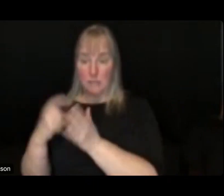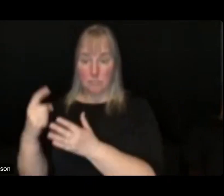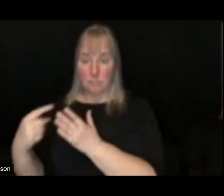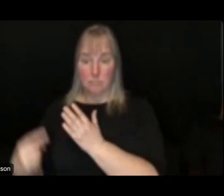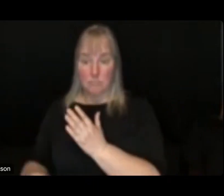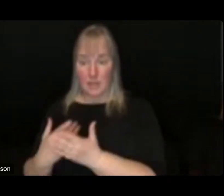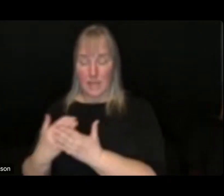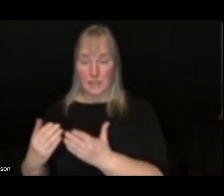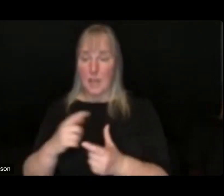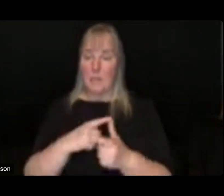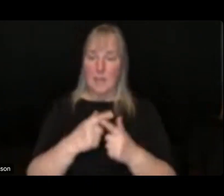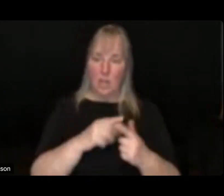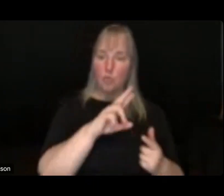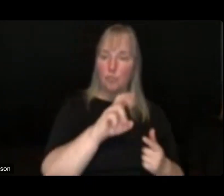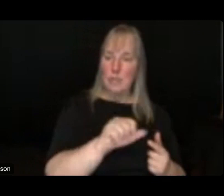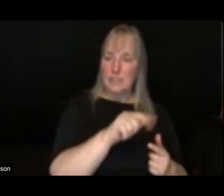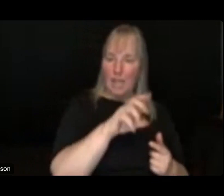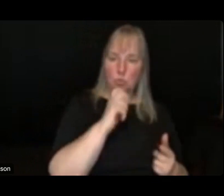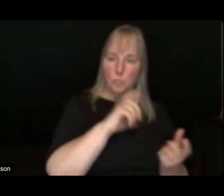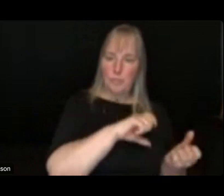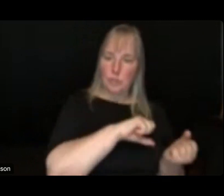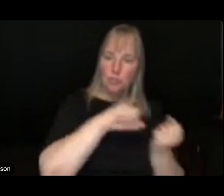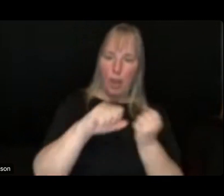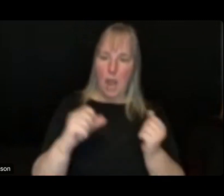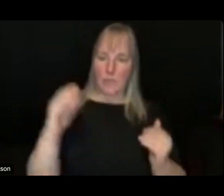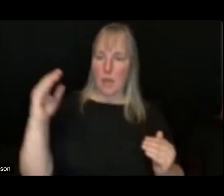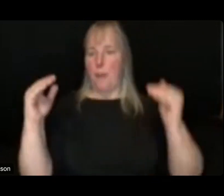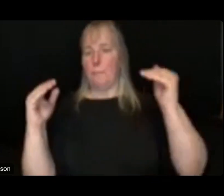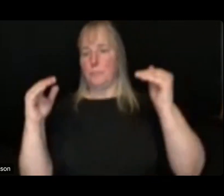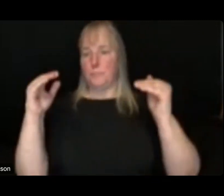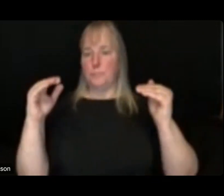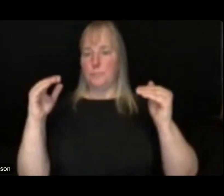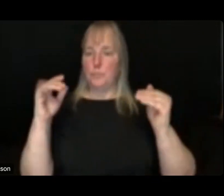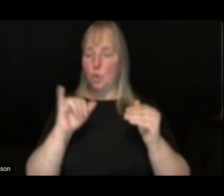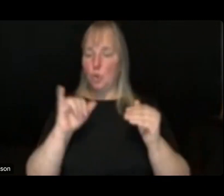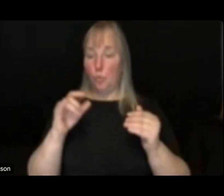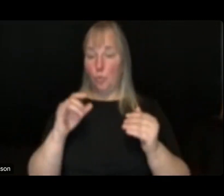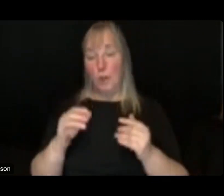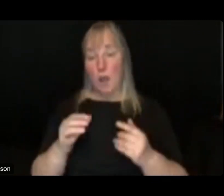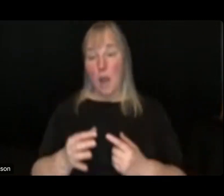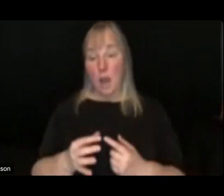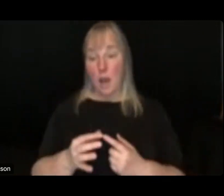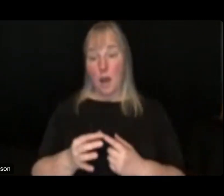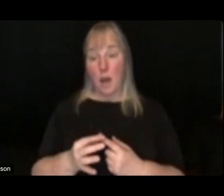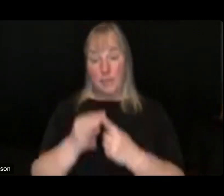then resales are going to be dragged up too, unless the gap increases, and it's not.